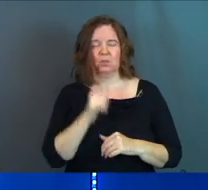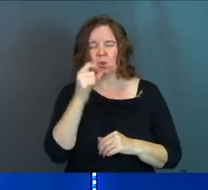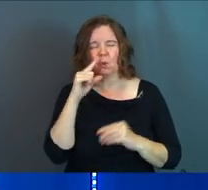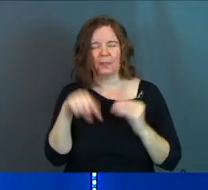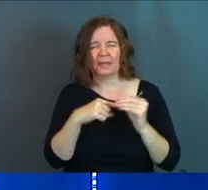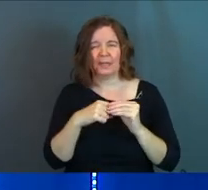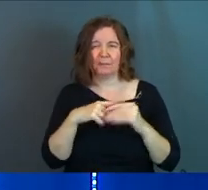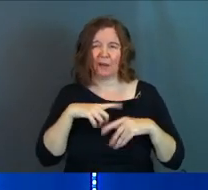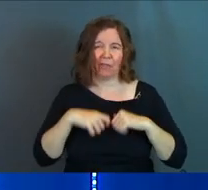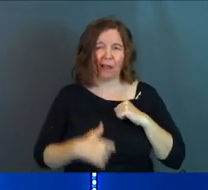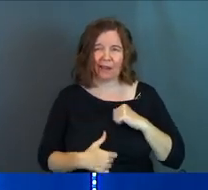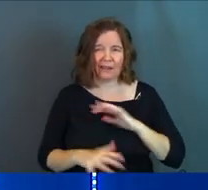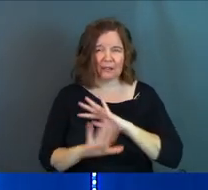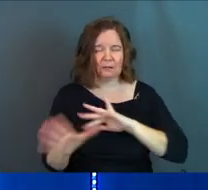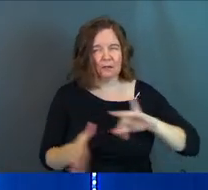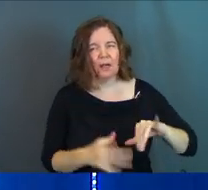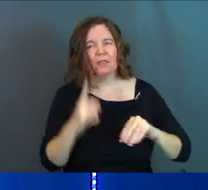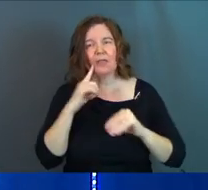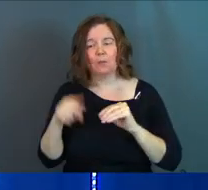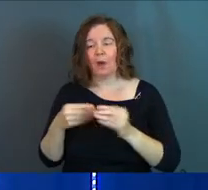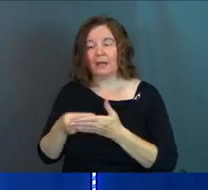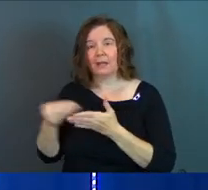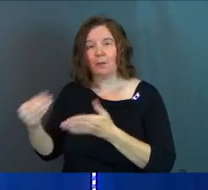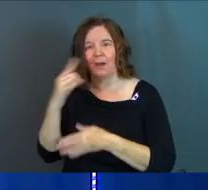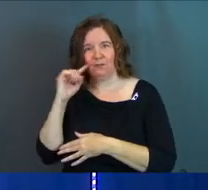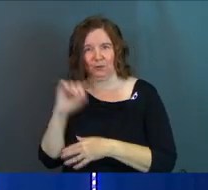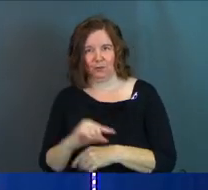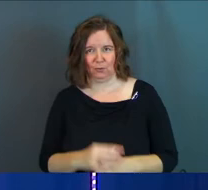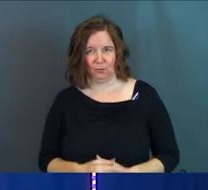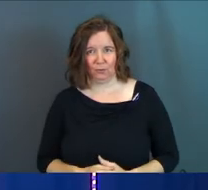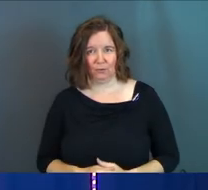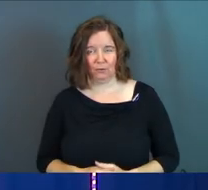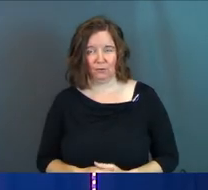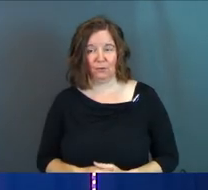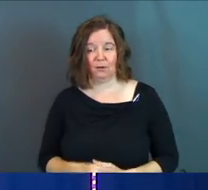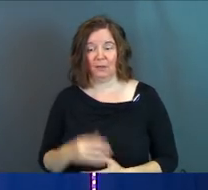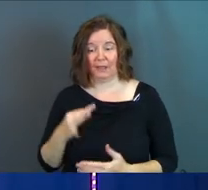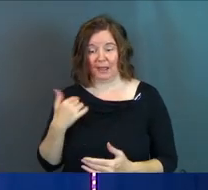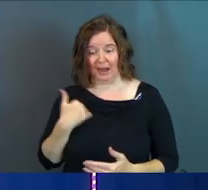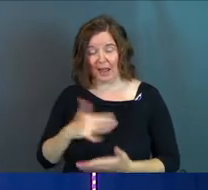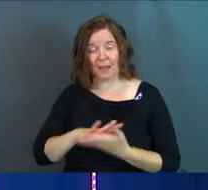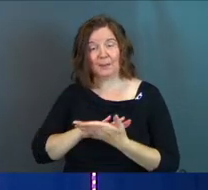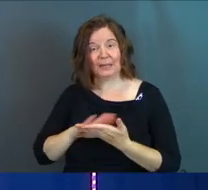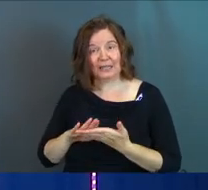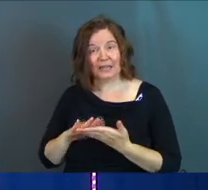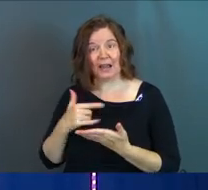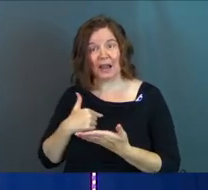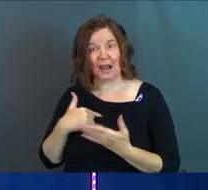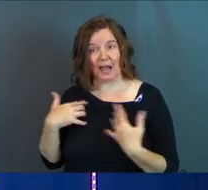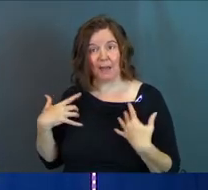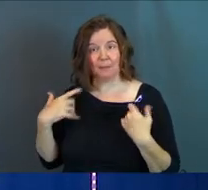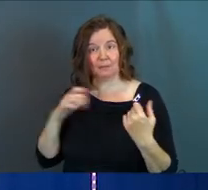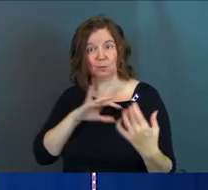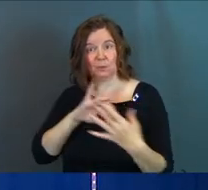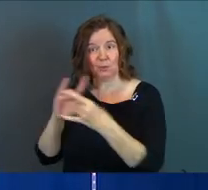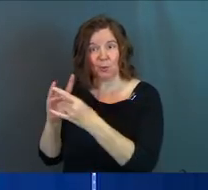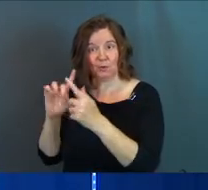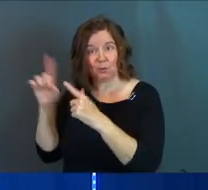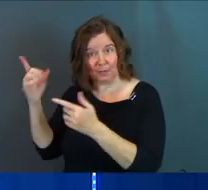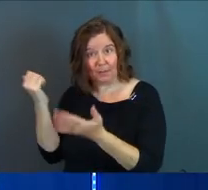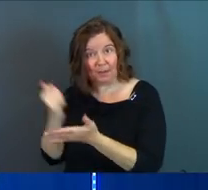think about the agony. Think about what he purchased for you. Oh, amen. The fact that I'm clean and I'm restored.